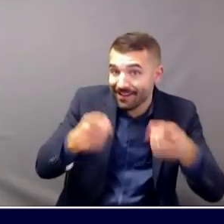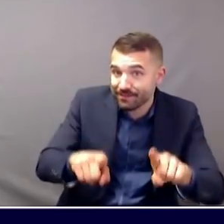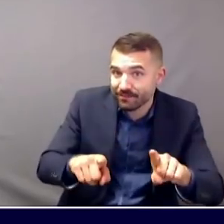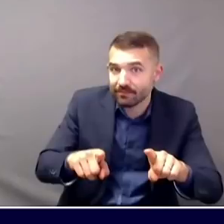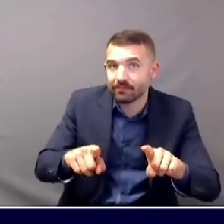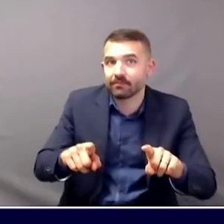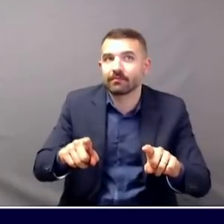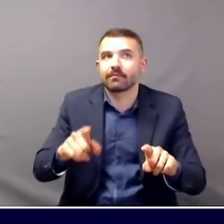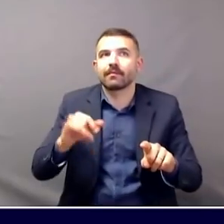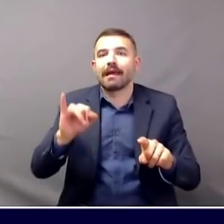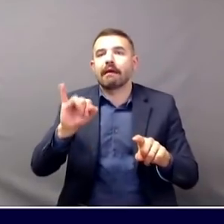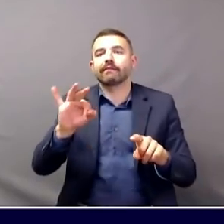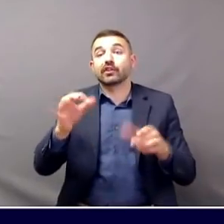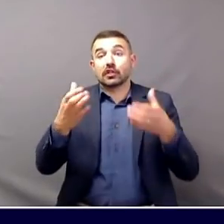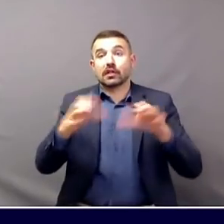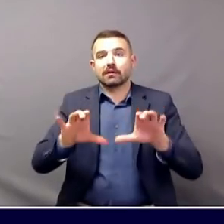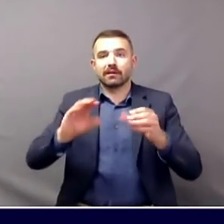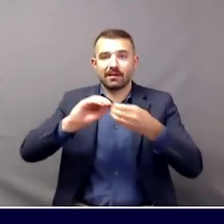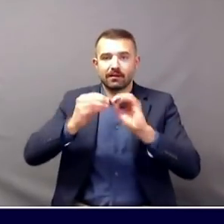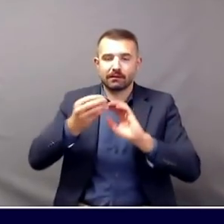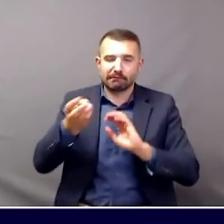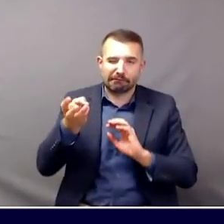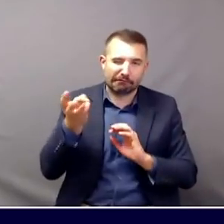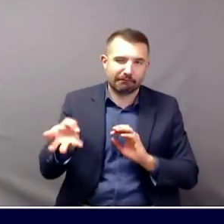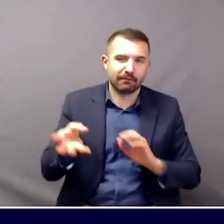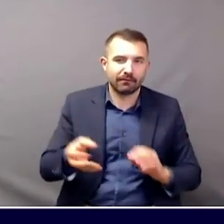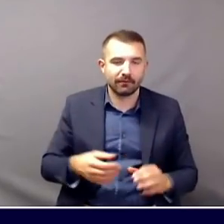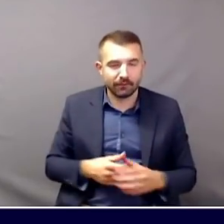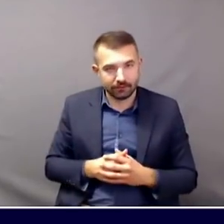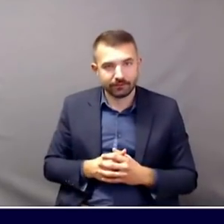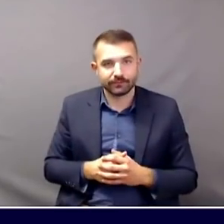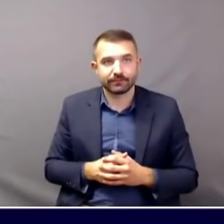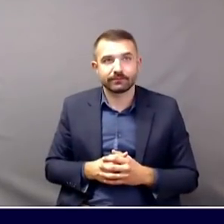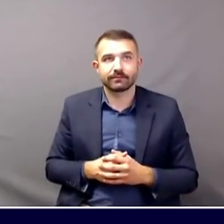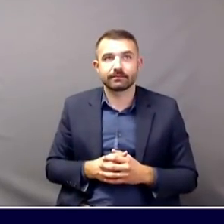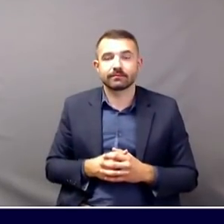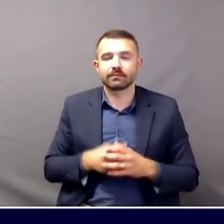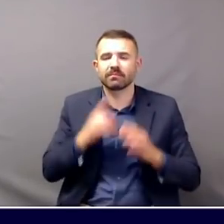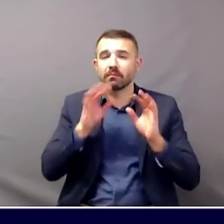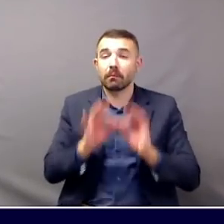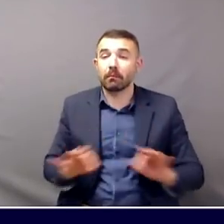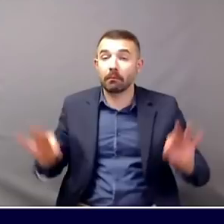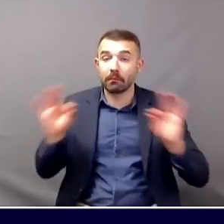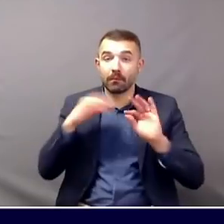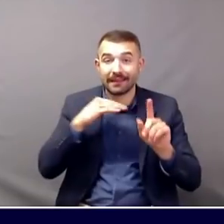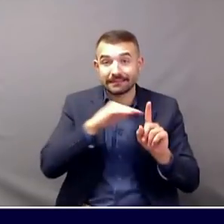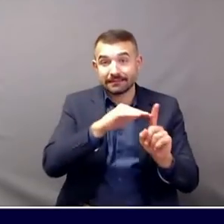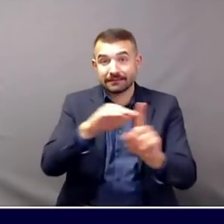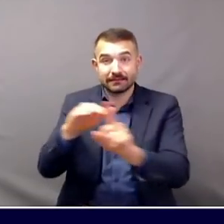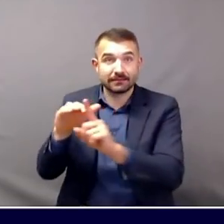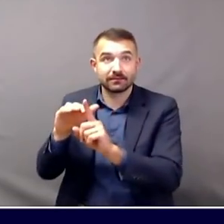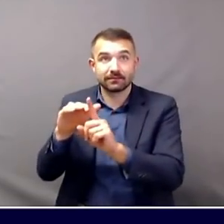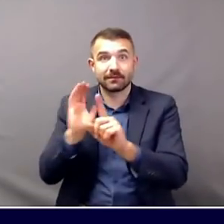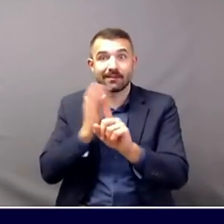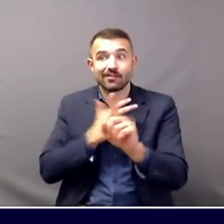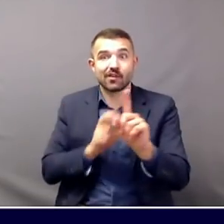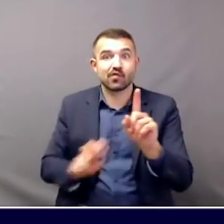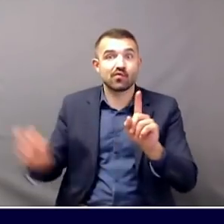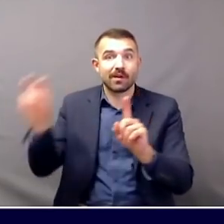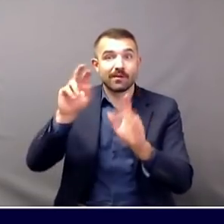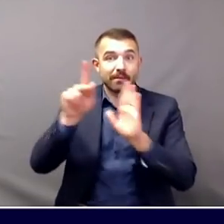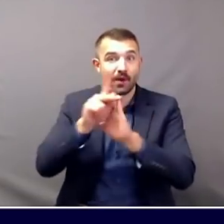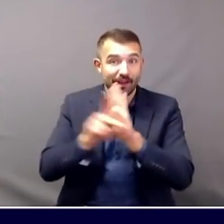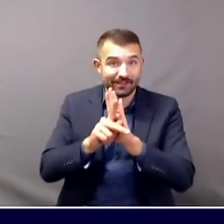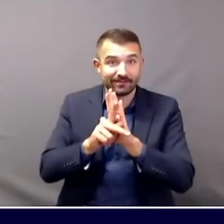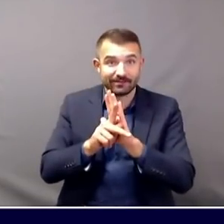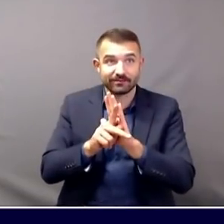to remind people of our travel policy here in Maine. We have, from the start of the pandemic, had some rules